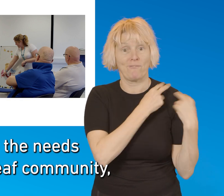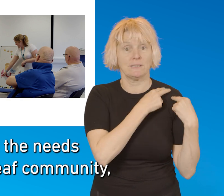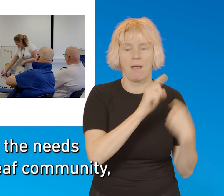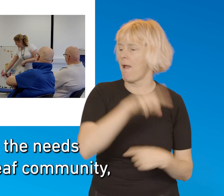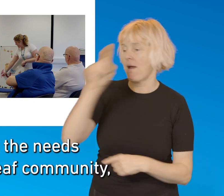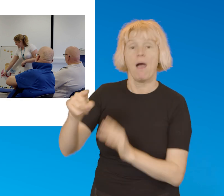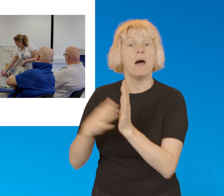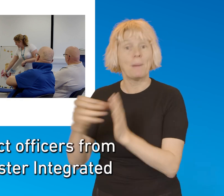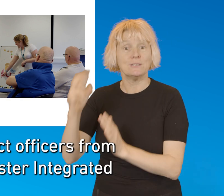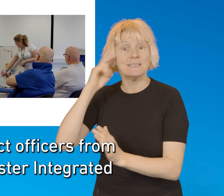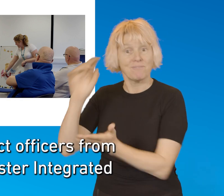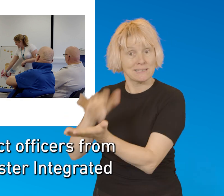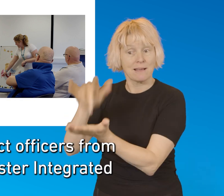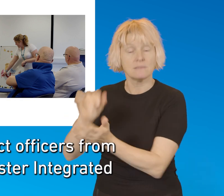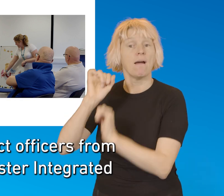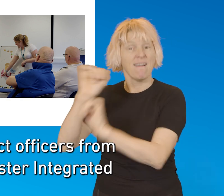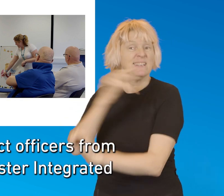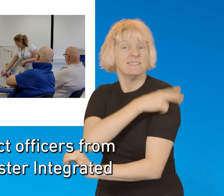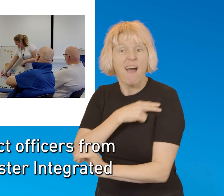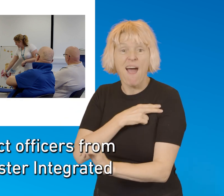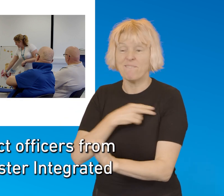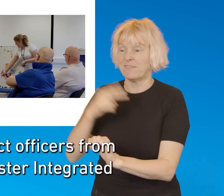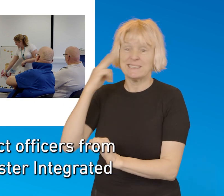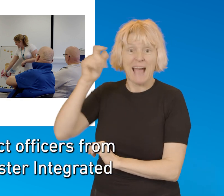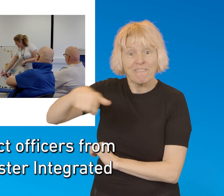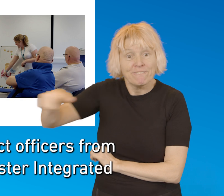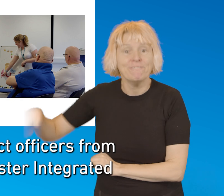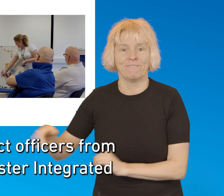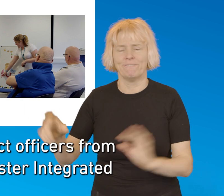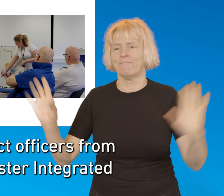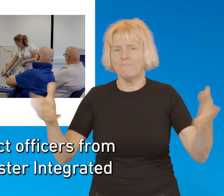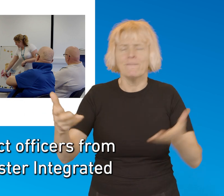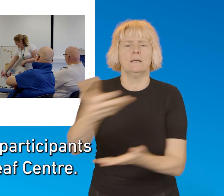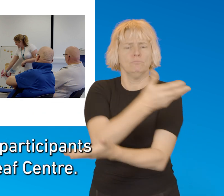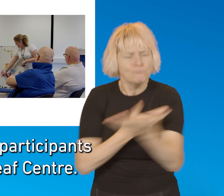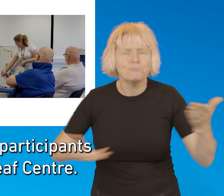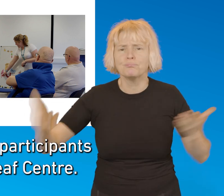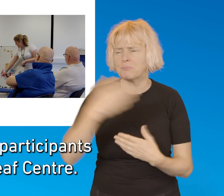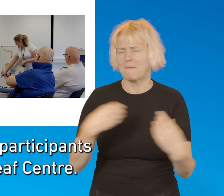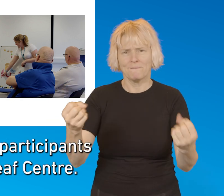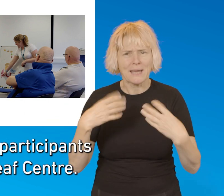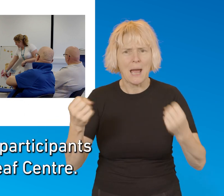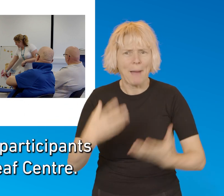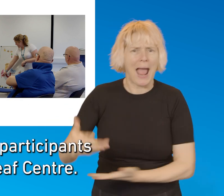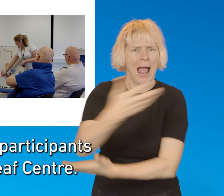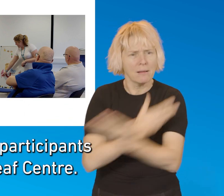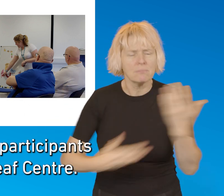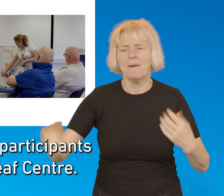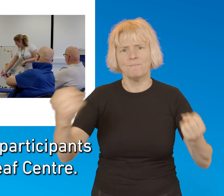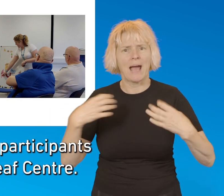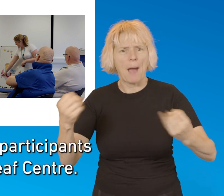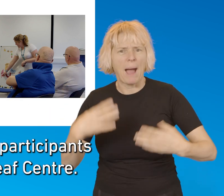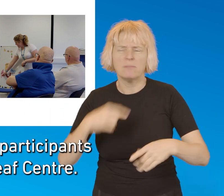from the deaf community. And with the help of project officers from the NHS Greater Manchester Integrated Care and the staff and participants